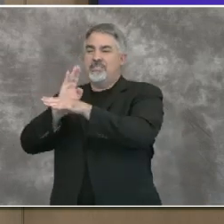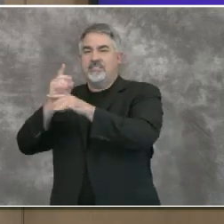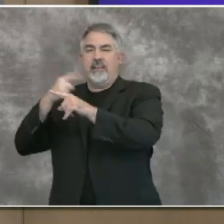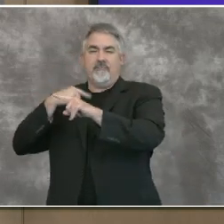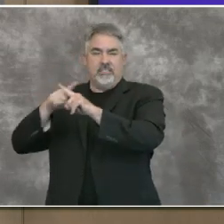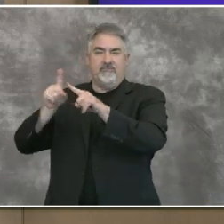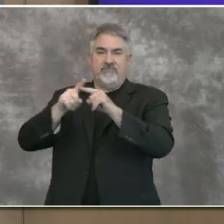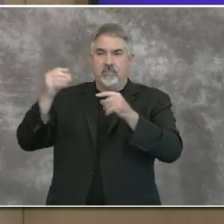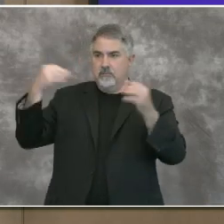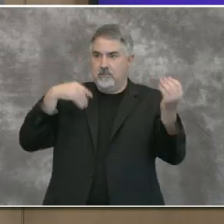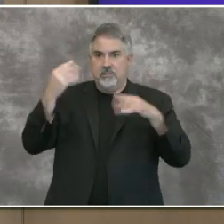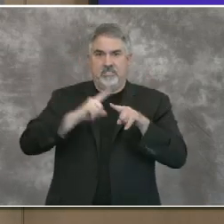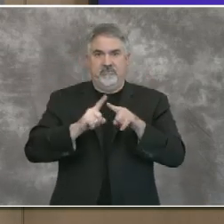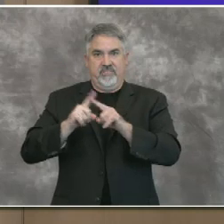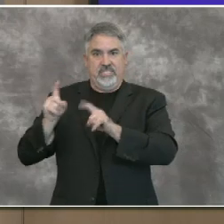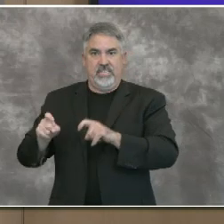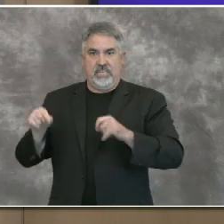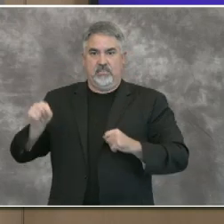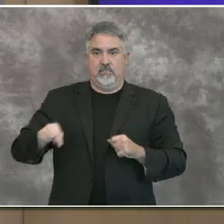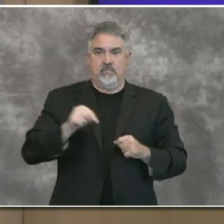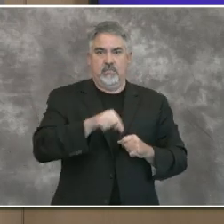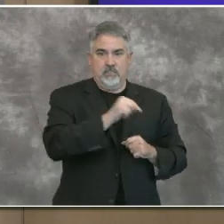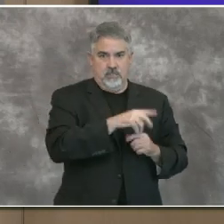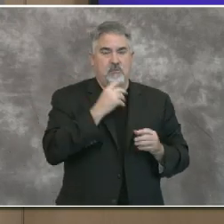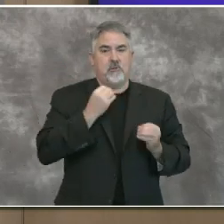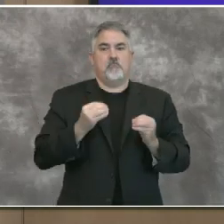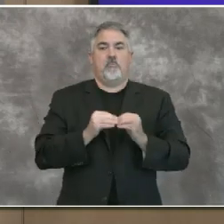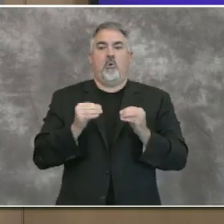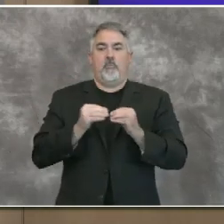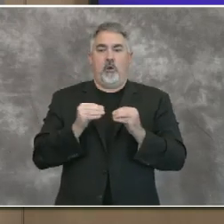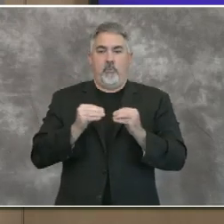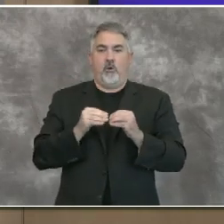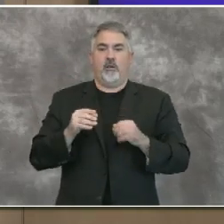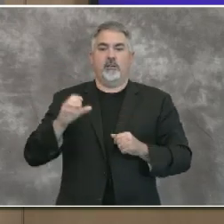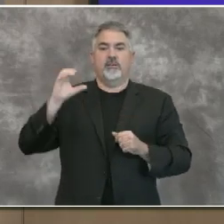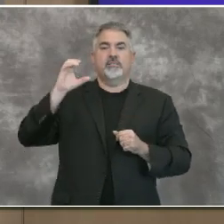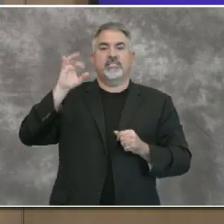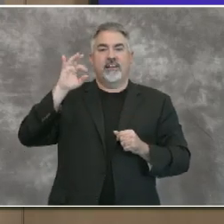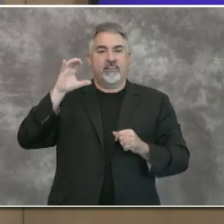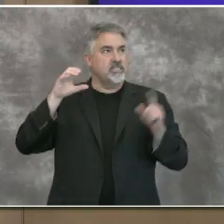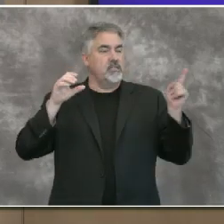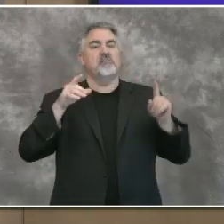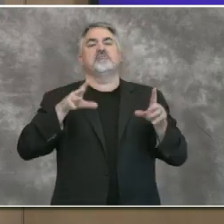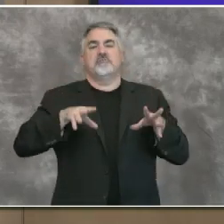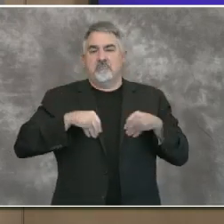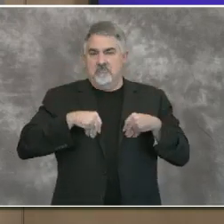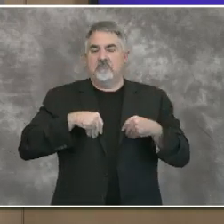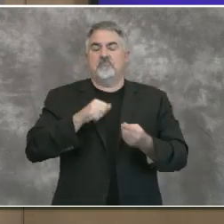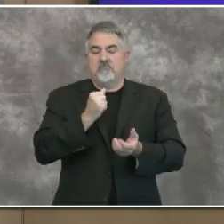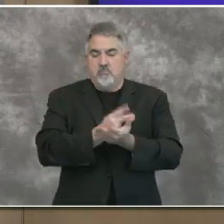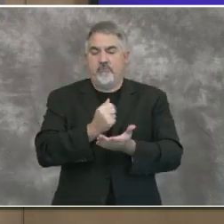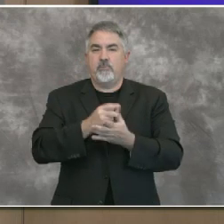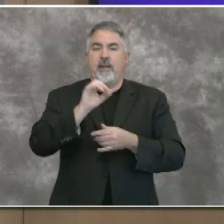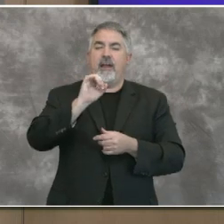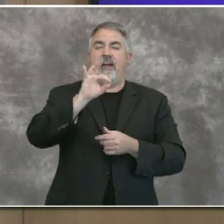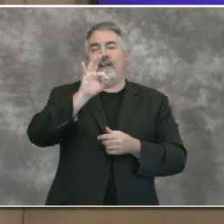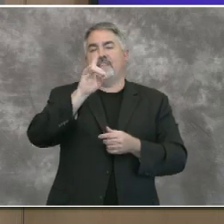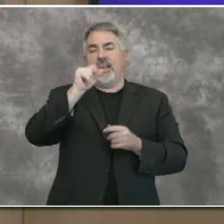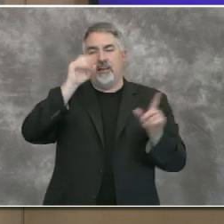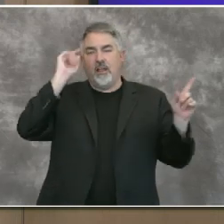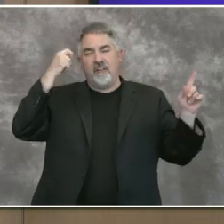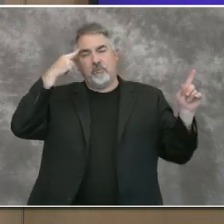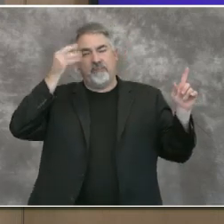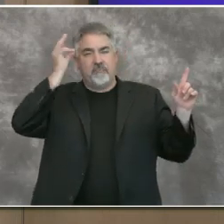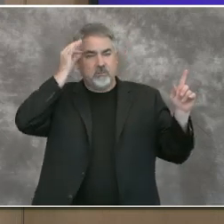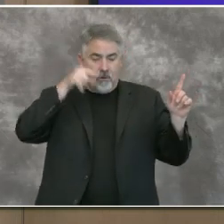an increase of existing approved CDC or FDA approved testing, but we are also seeing an increase in new, often more experimental types of